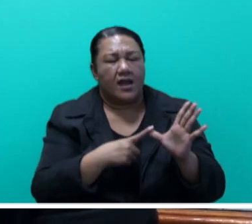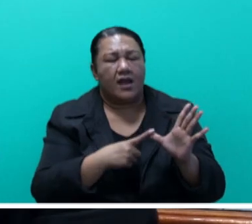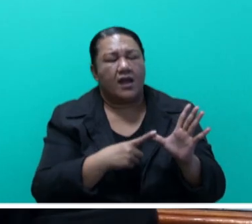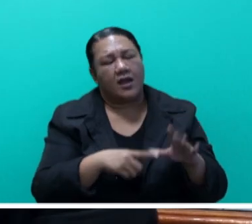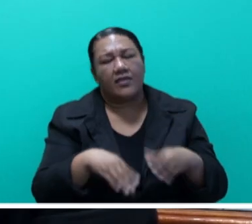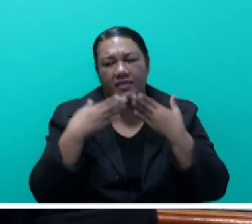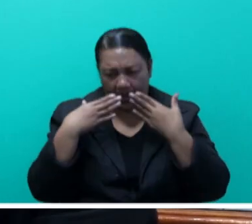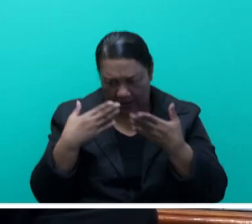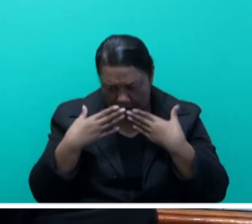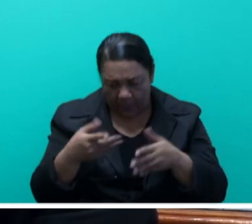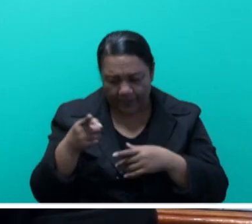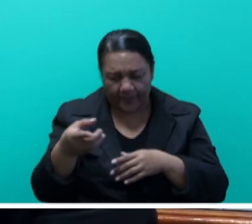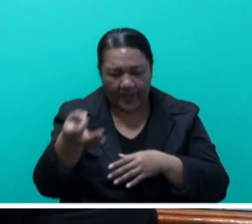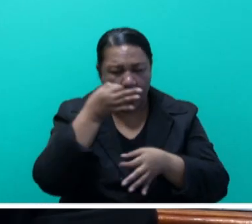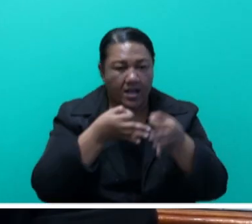I'd like to